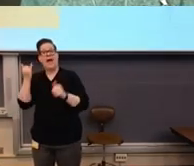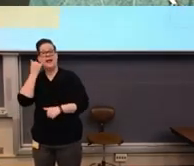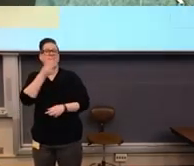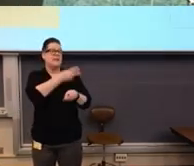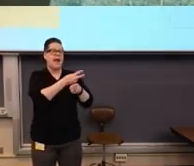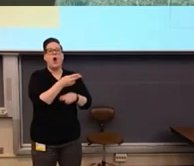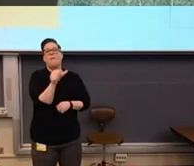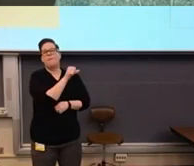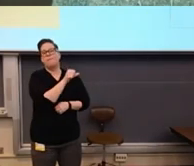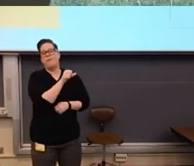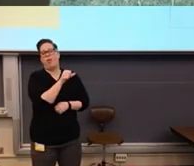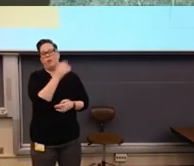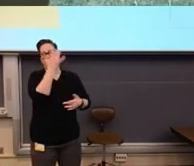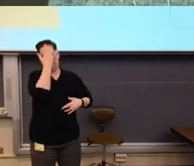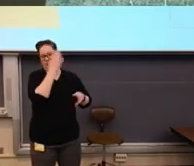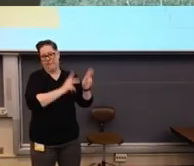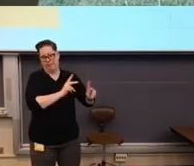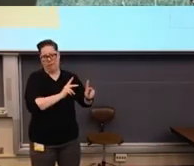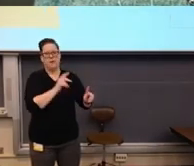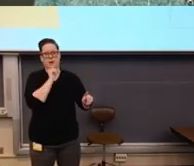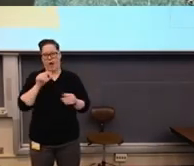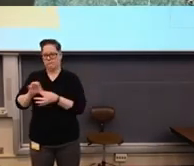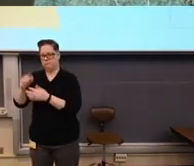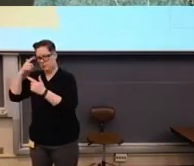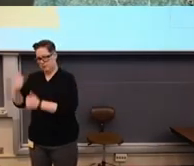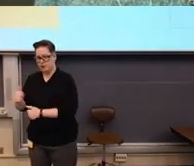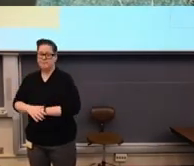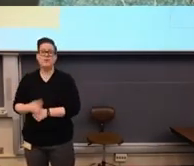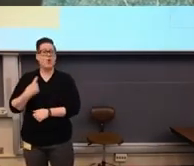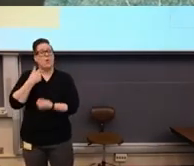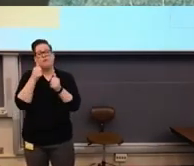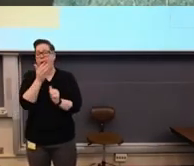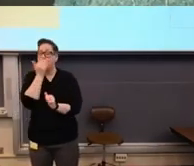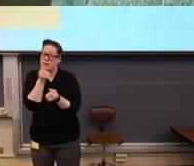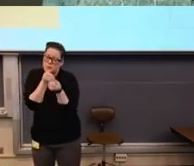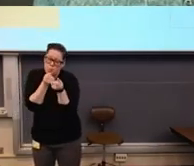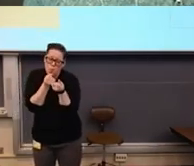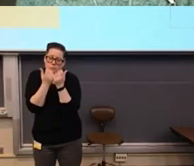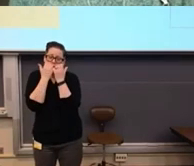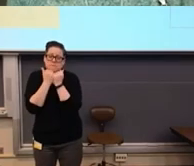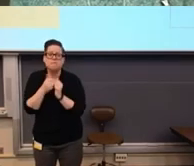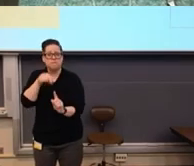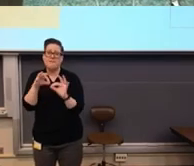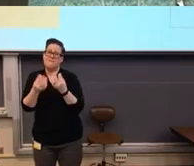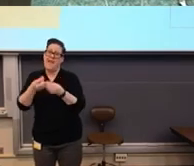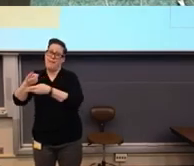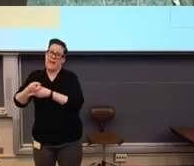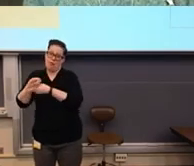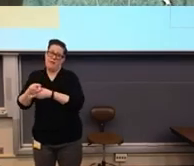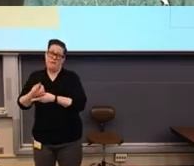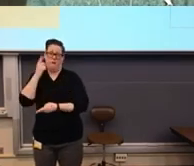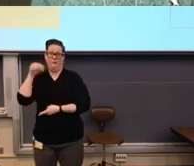illnesses. So are we really doing our best to value and support family caregivers as the backbone of our healthcare